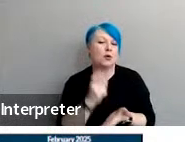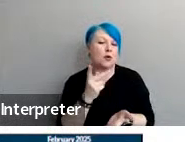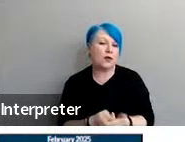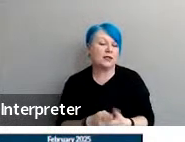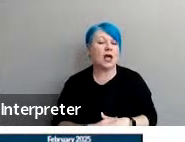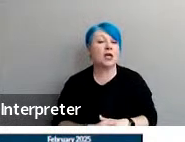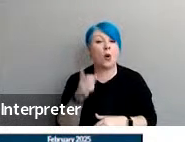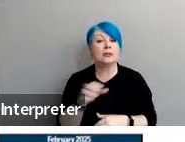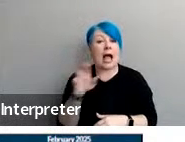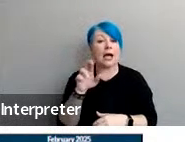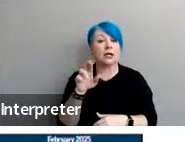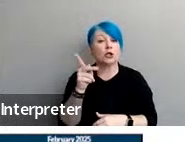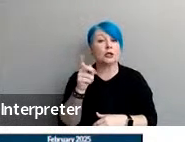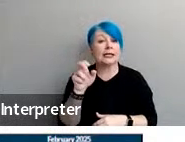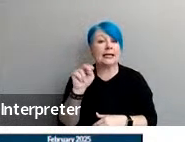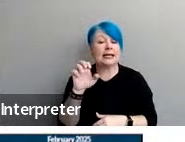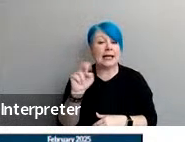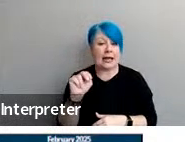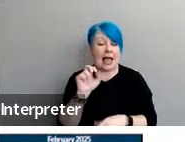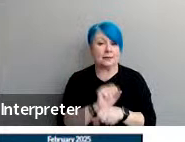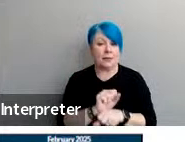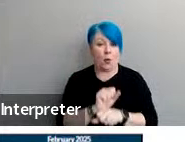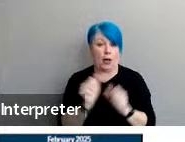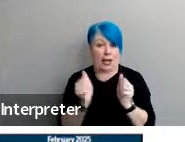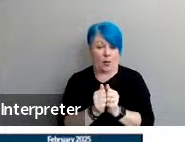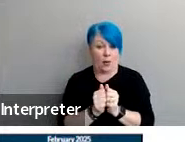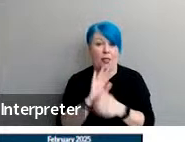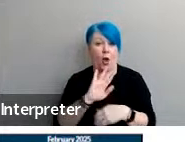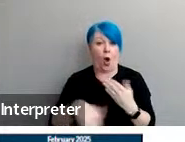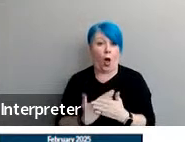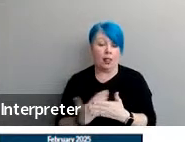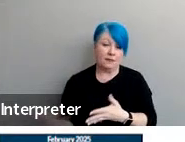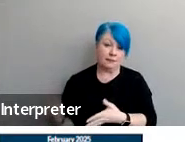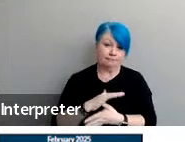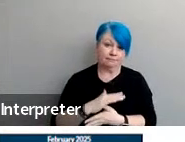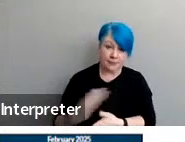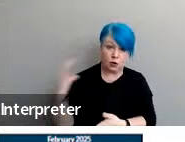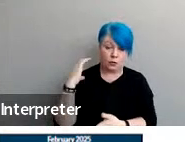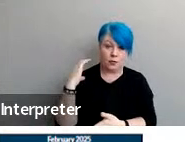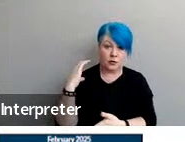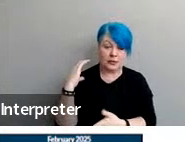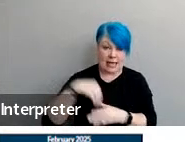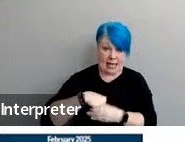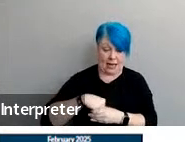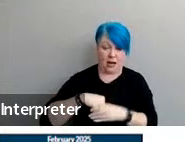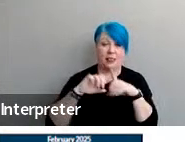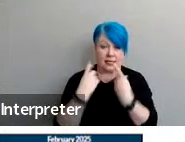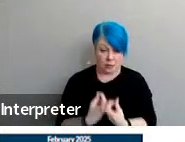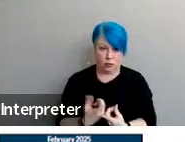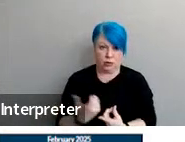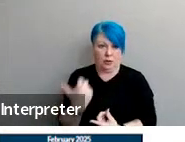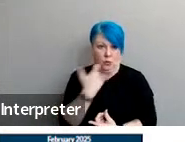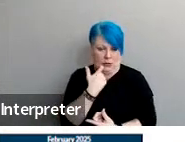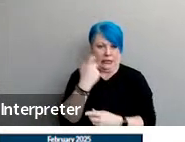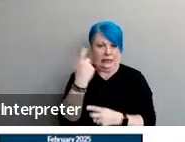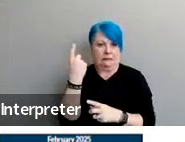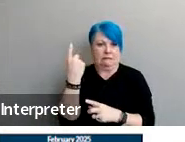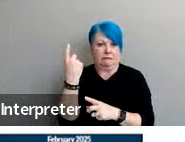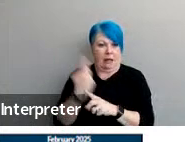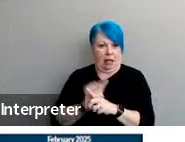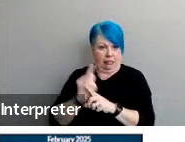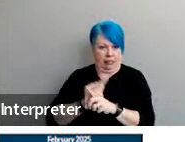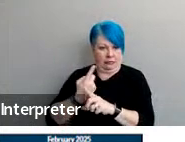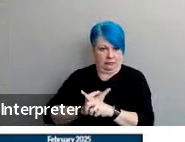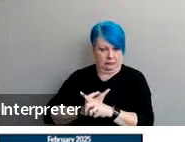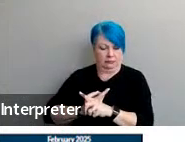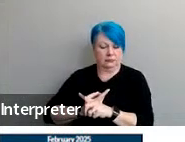Dr. Keenan has been working with the superintendent in our district the last several months to really look at all of our